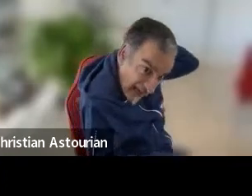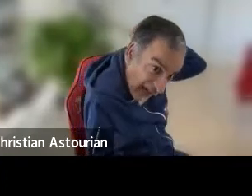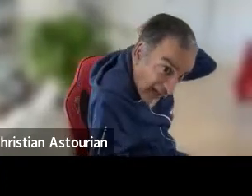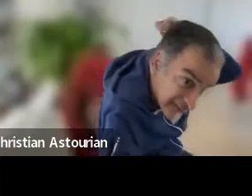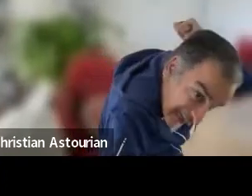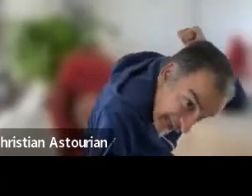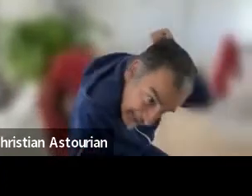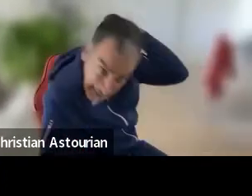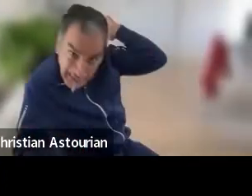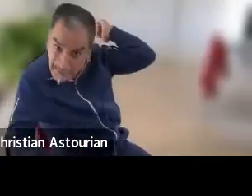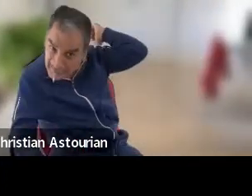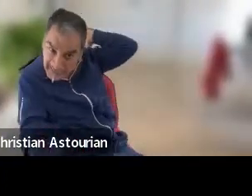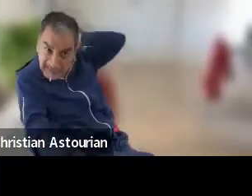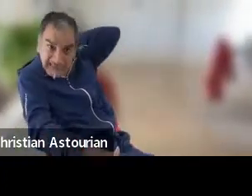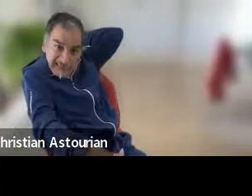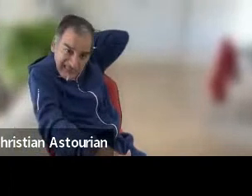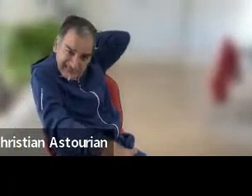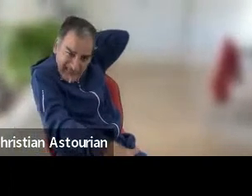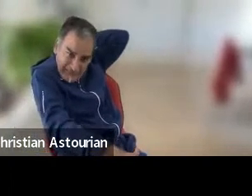COVID-19